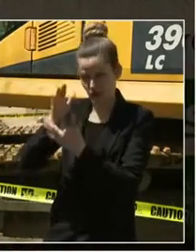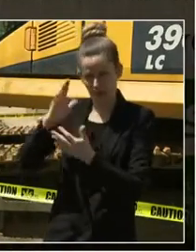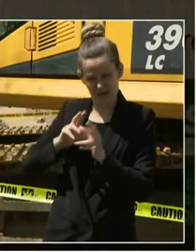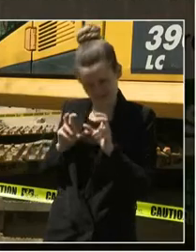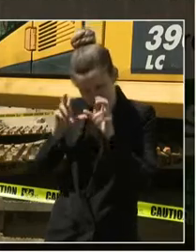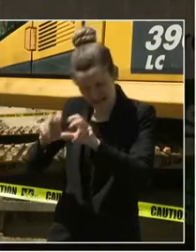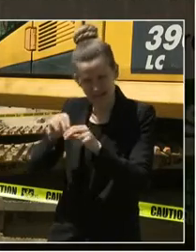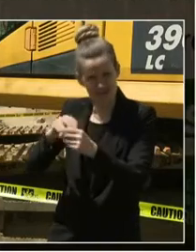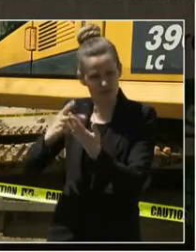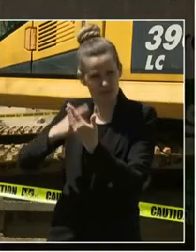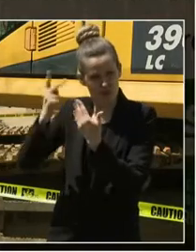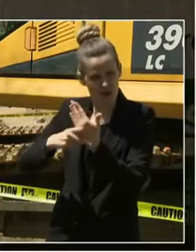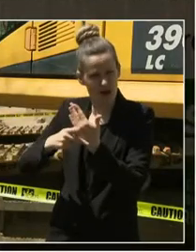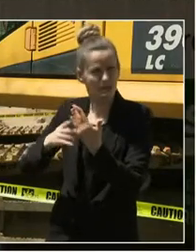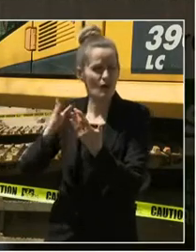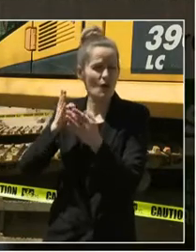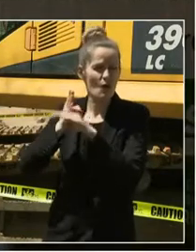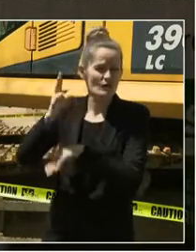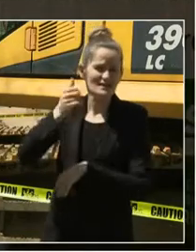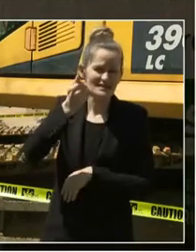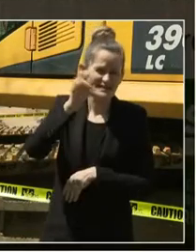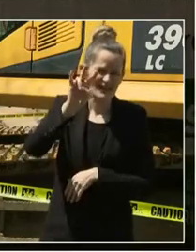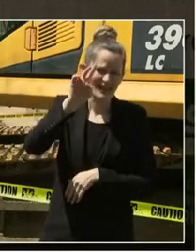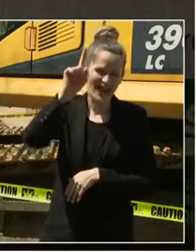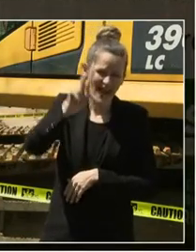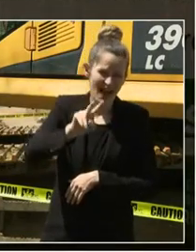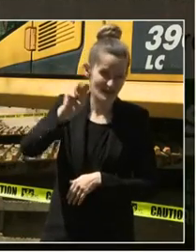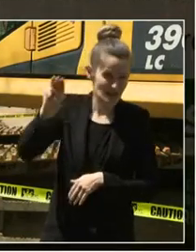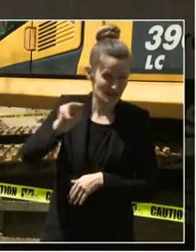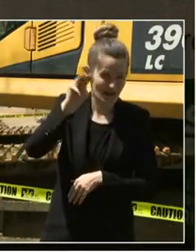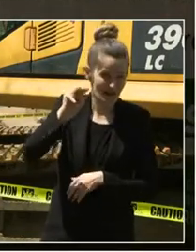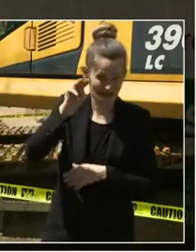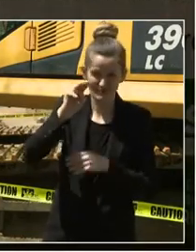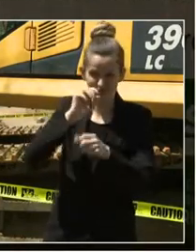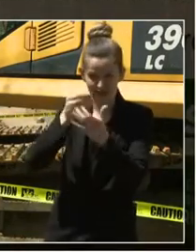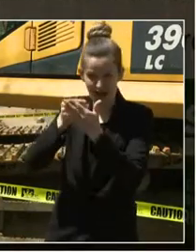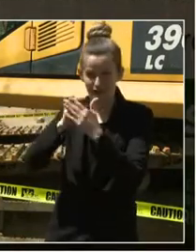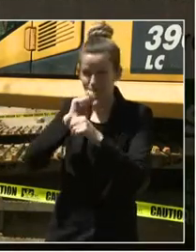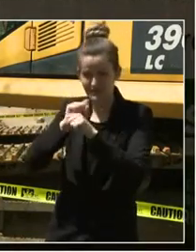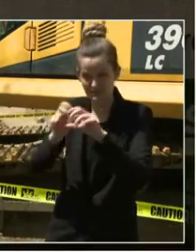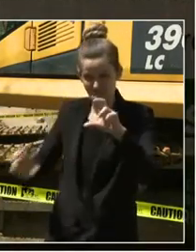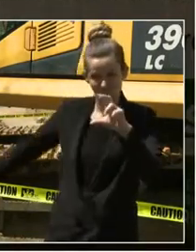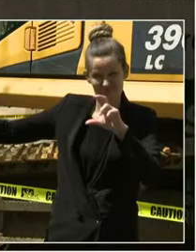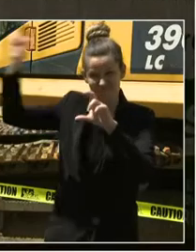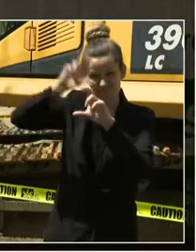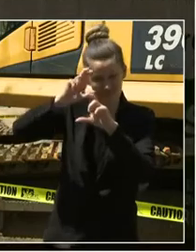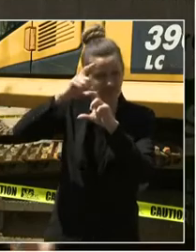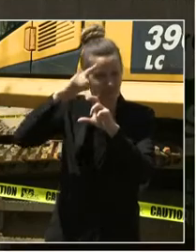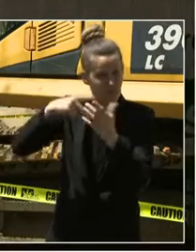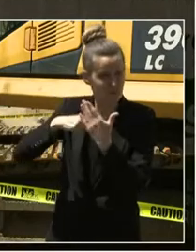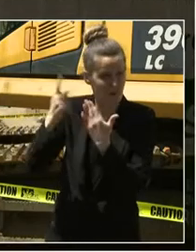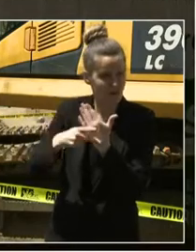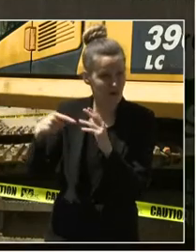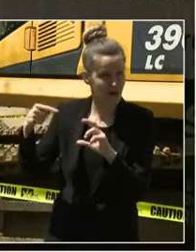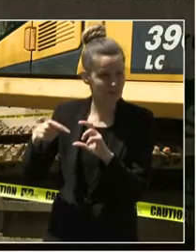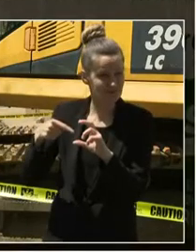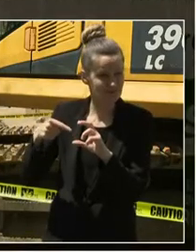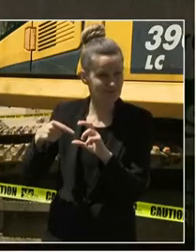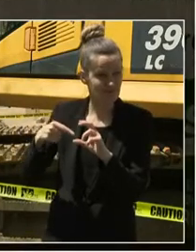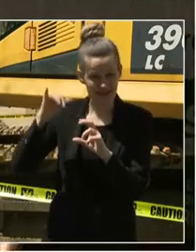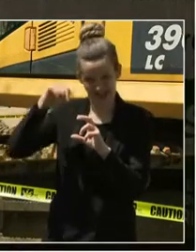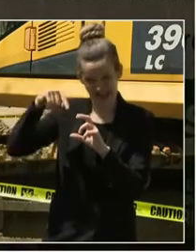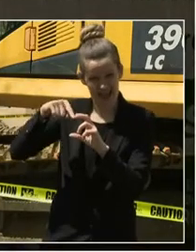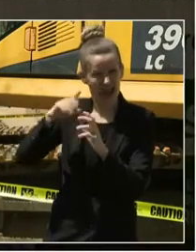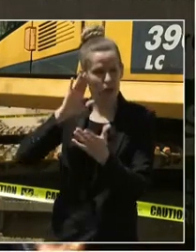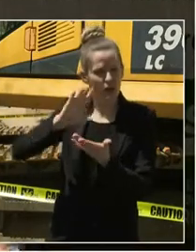over $17.5 million to increase our programming. We're going to do some really cool things like double the number of summer camp